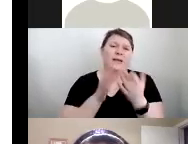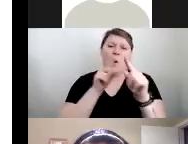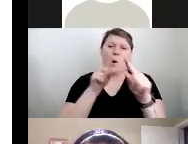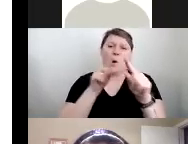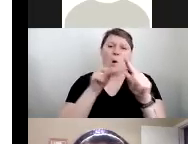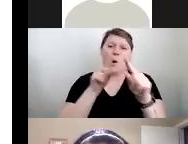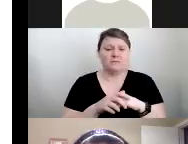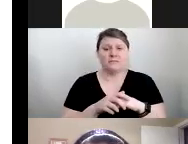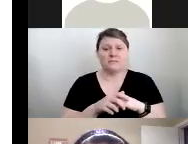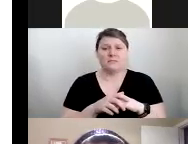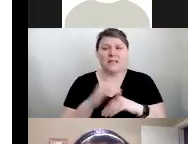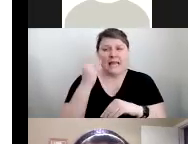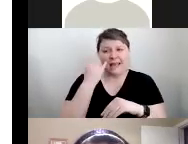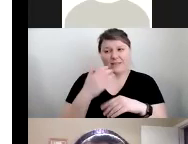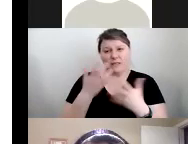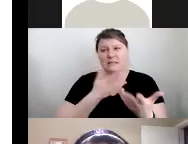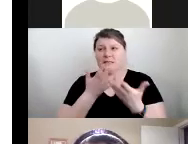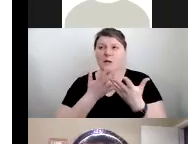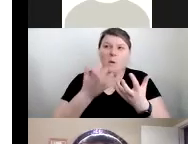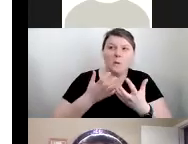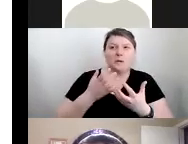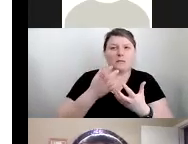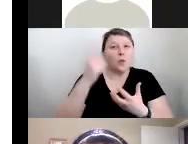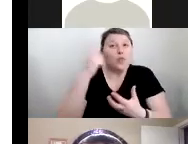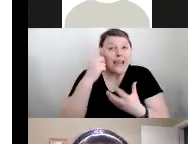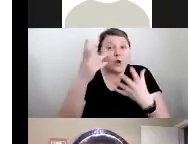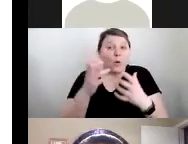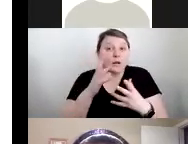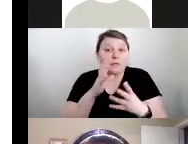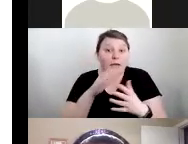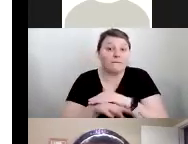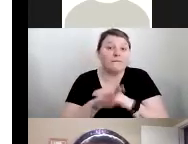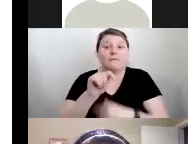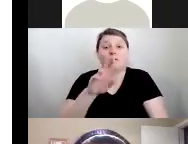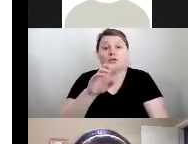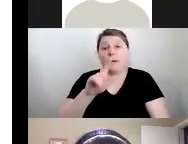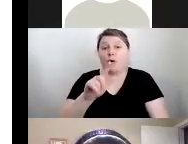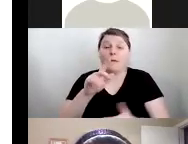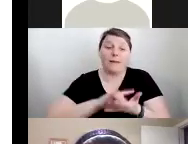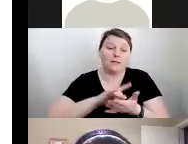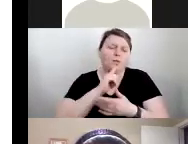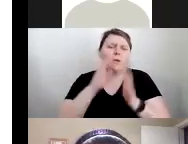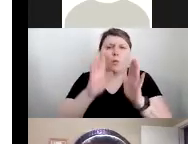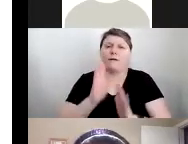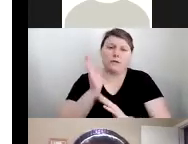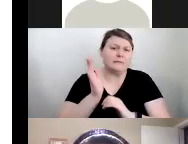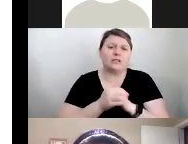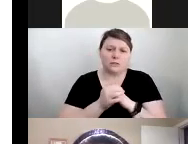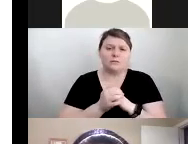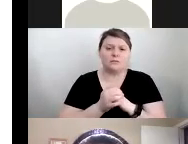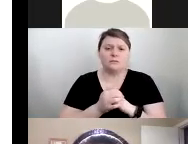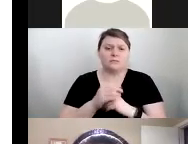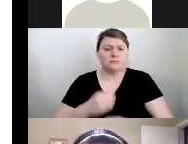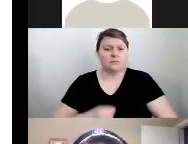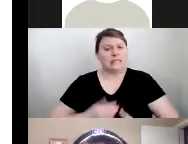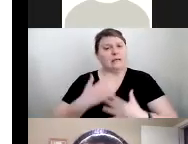you even have an inkling of a wish of going into tropical medicine, there's really some fascinating speakers that come to this. Very inspiring